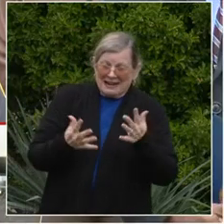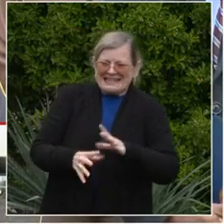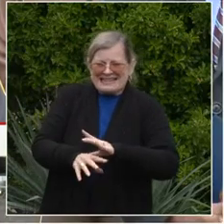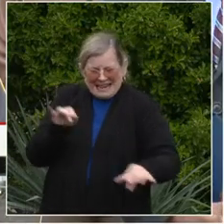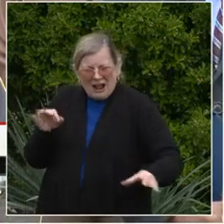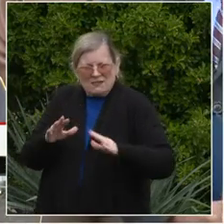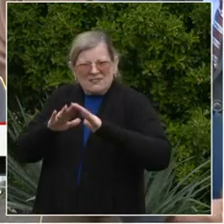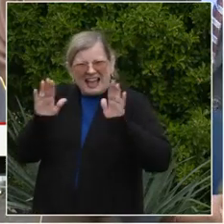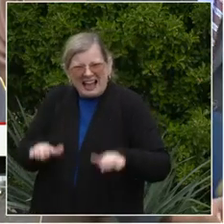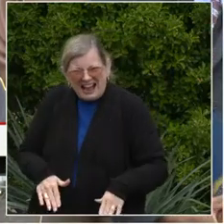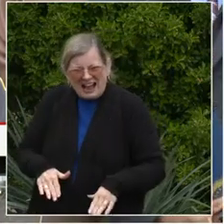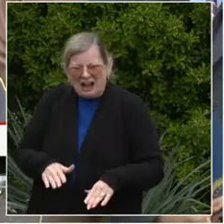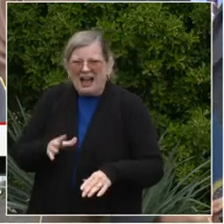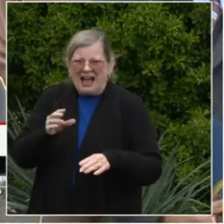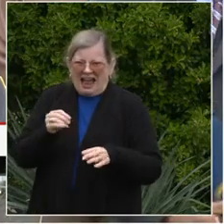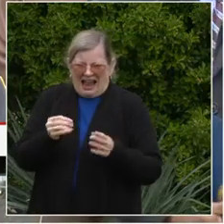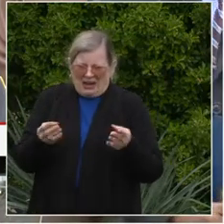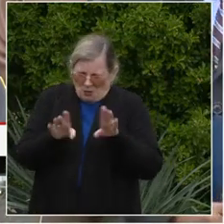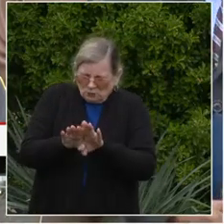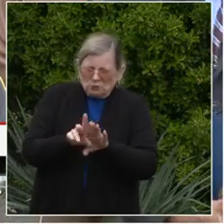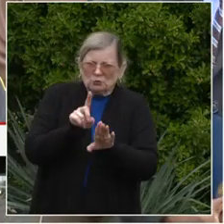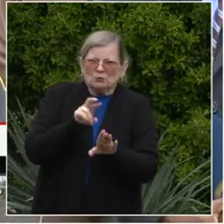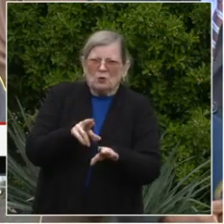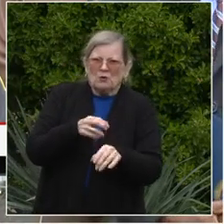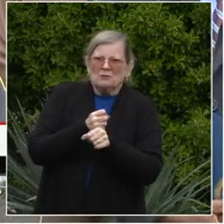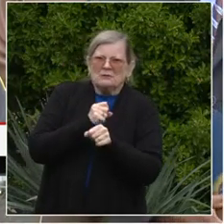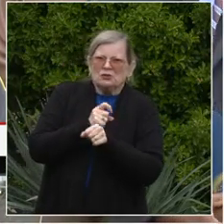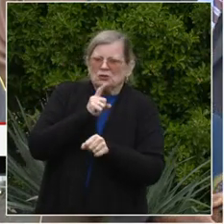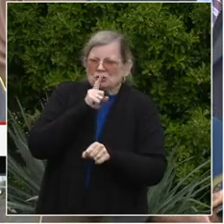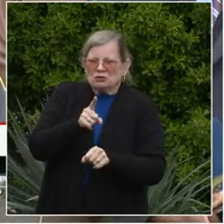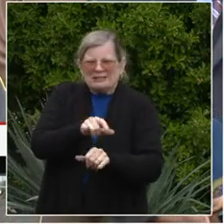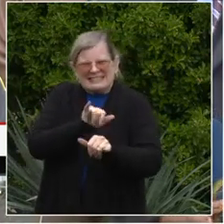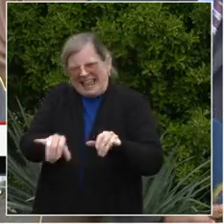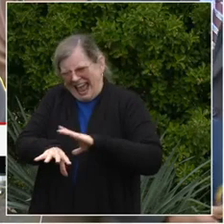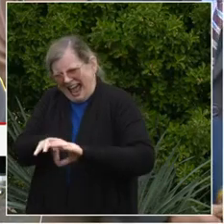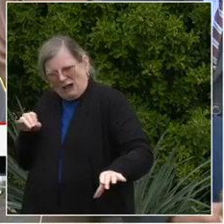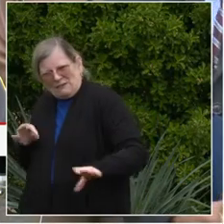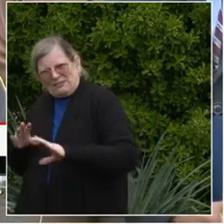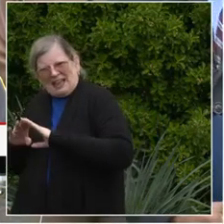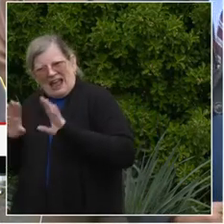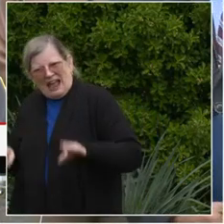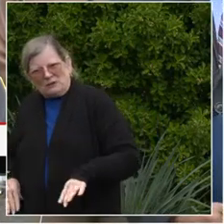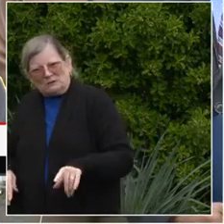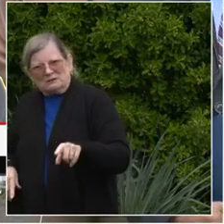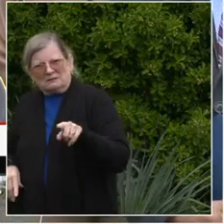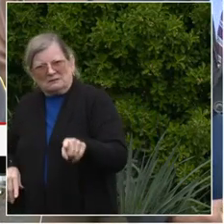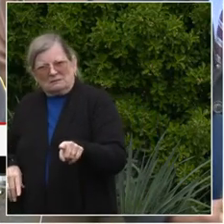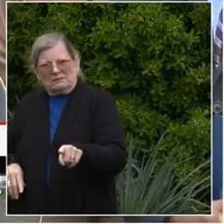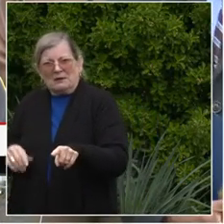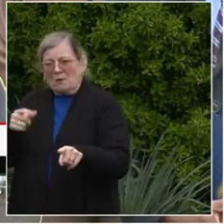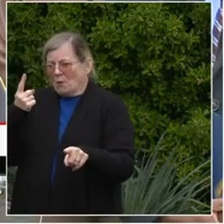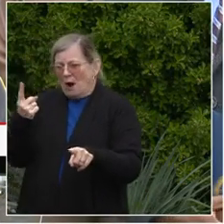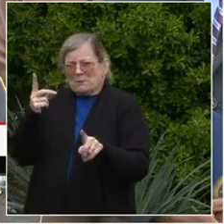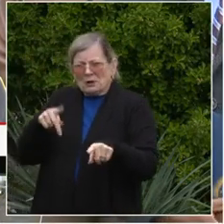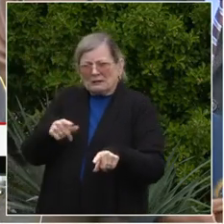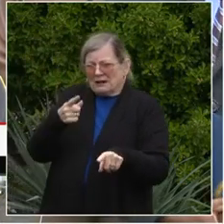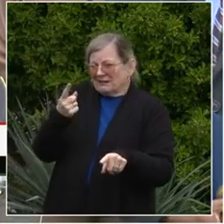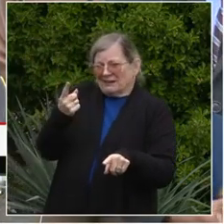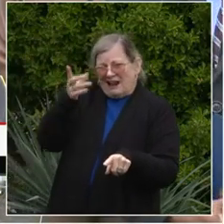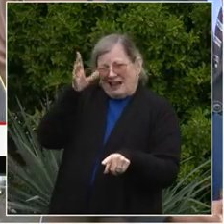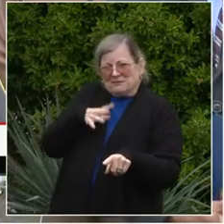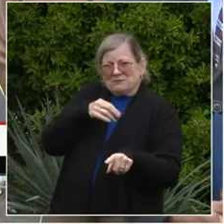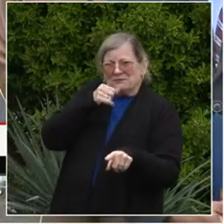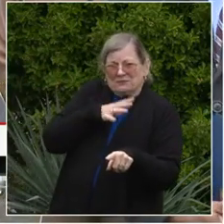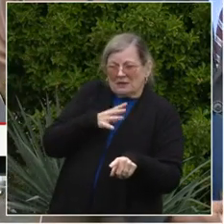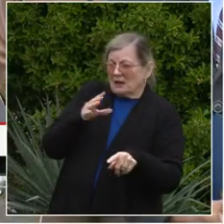of the house. Call 911. Let the men and women of DC Fire and EMS do their jobs while you and your families are safely outside.